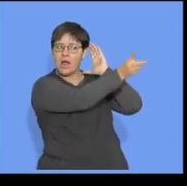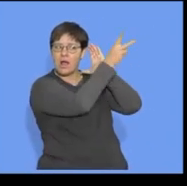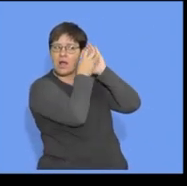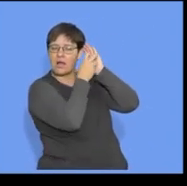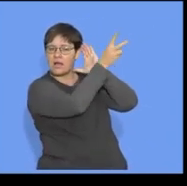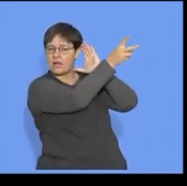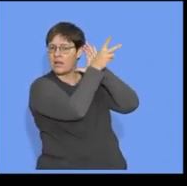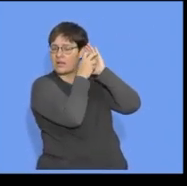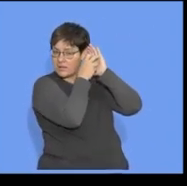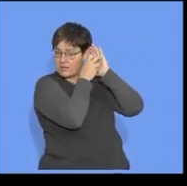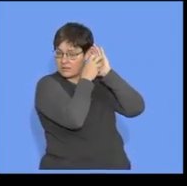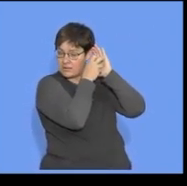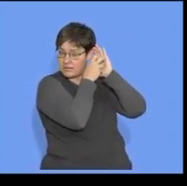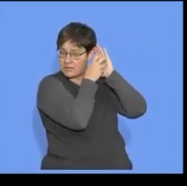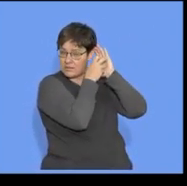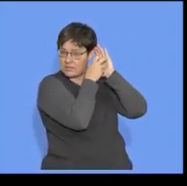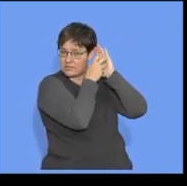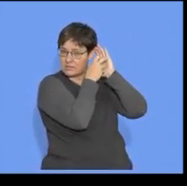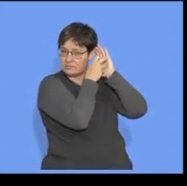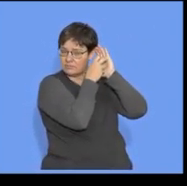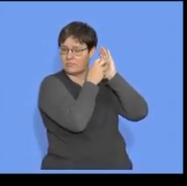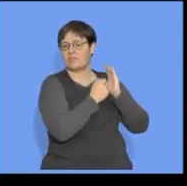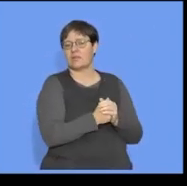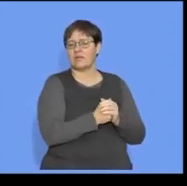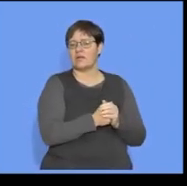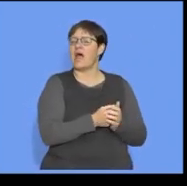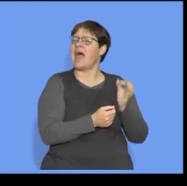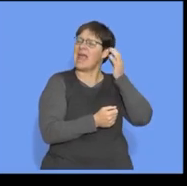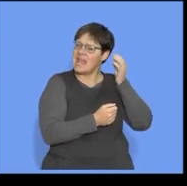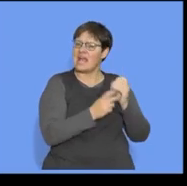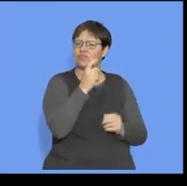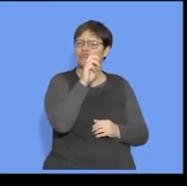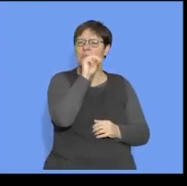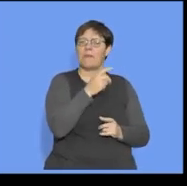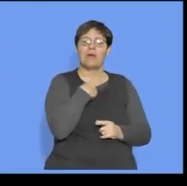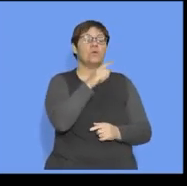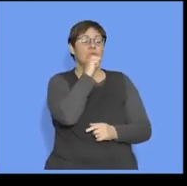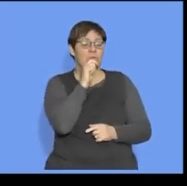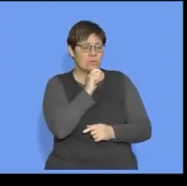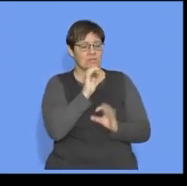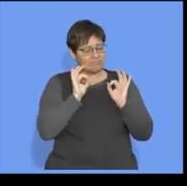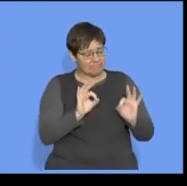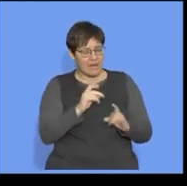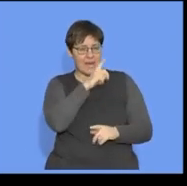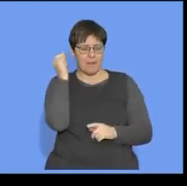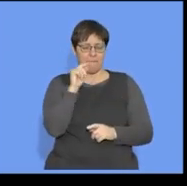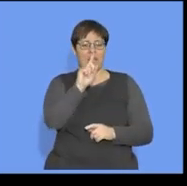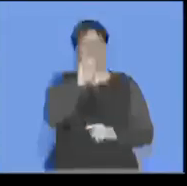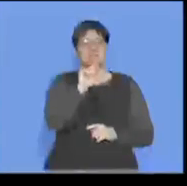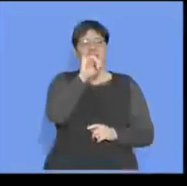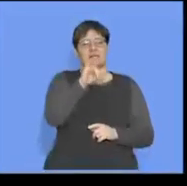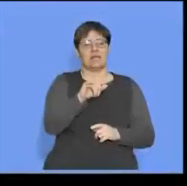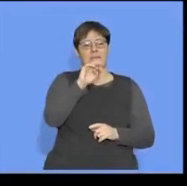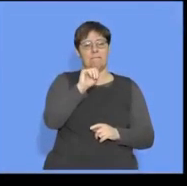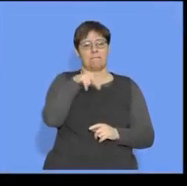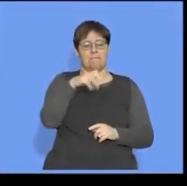into the ear. We don't call it, it is the eardrum, but you should use the scientific name, which is